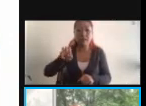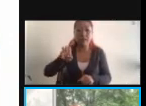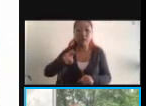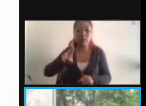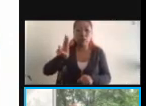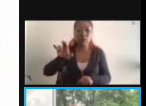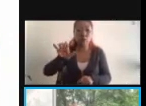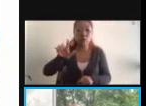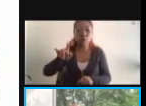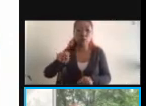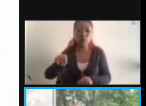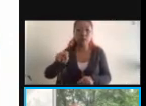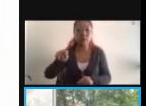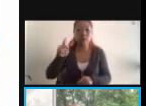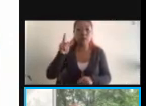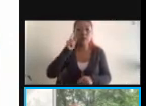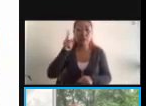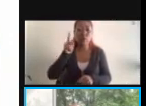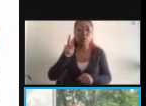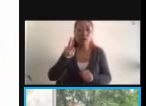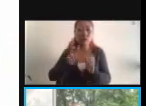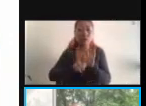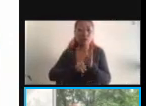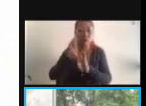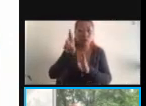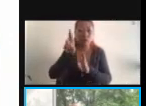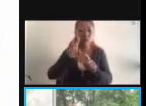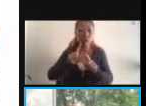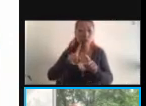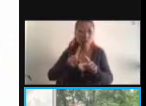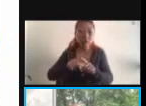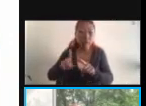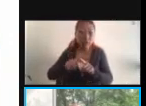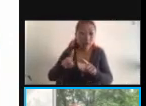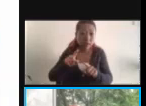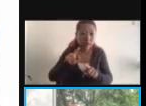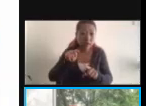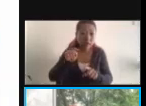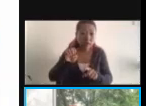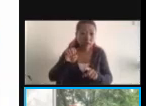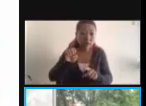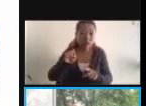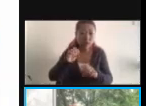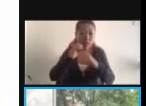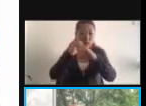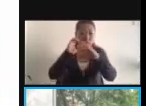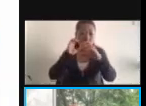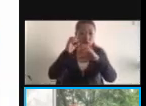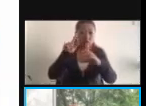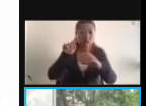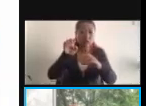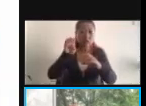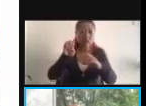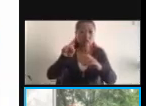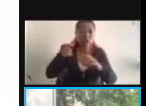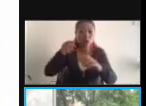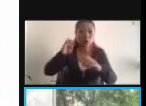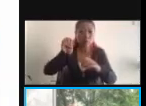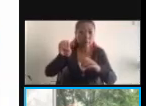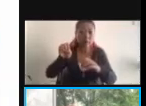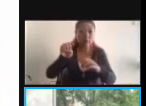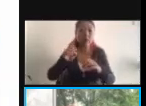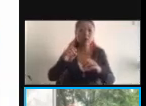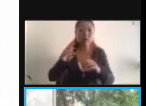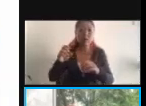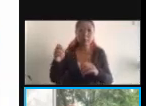station, launch Hubble Space Telescope, retrieve the telescope and repair it, has done so many other things. And one of